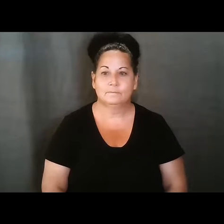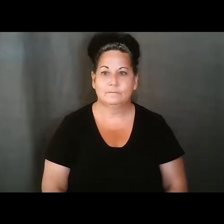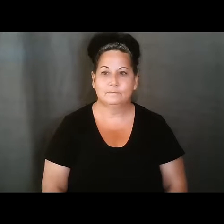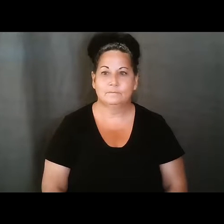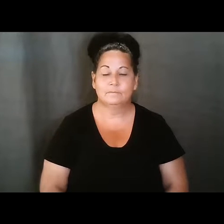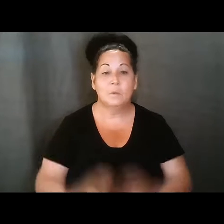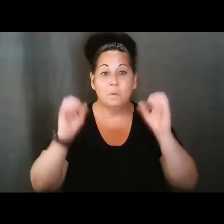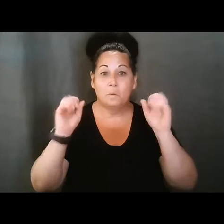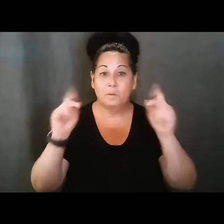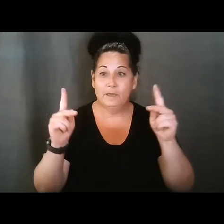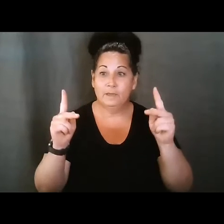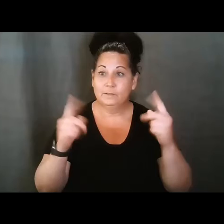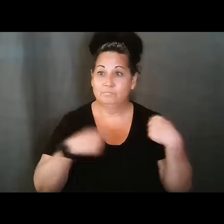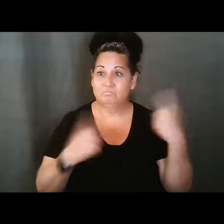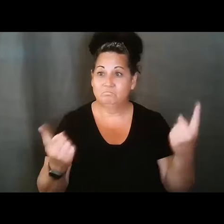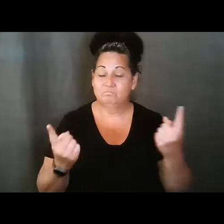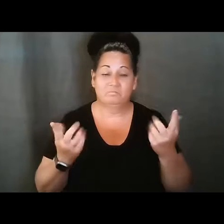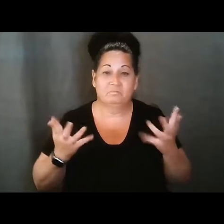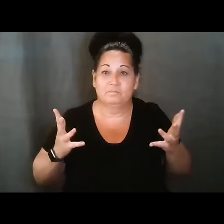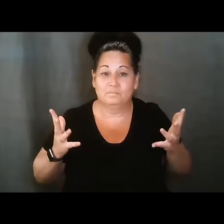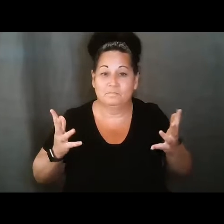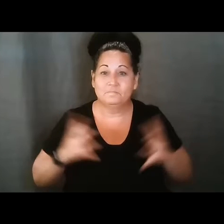Okay, that's all we have for now.